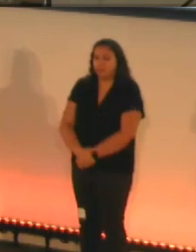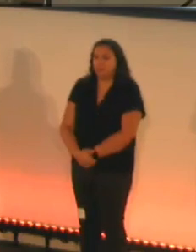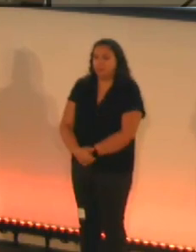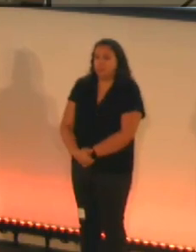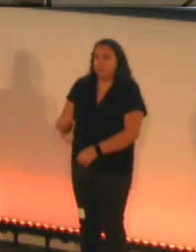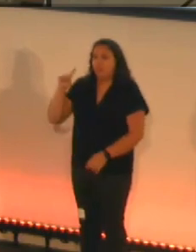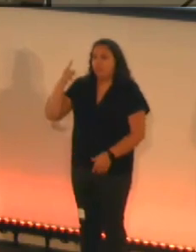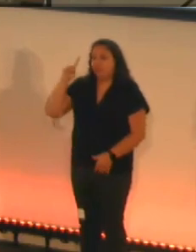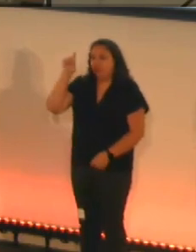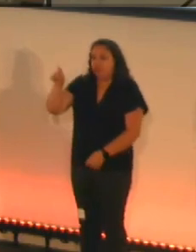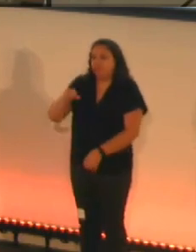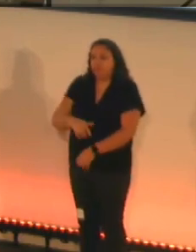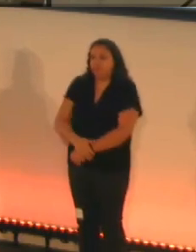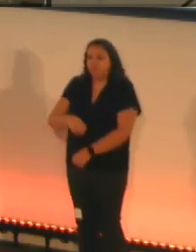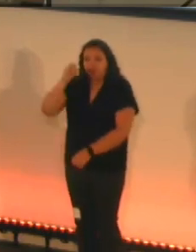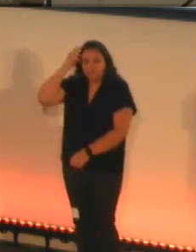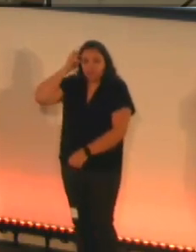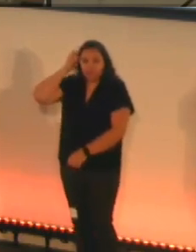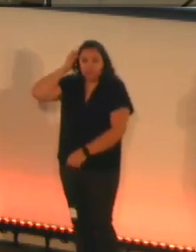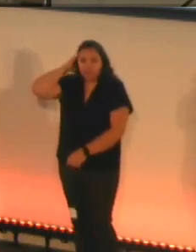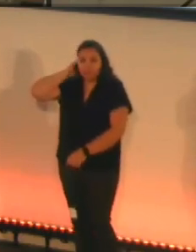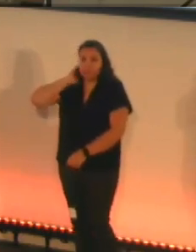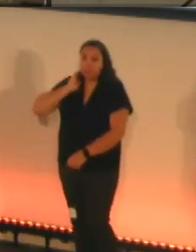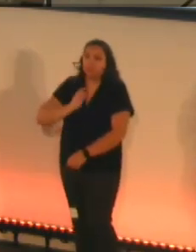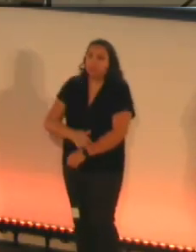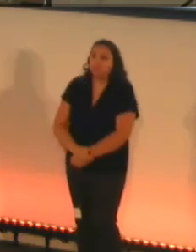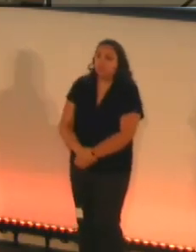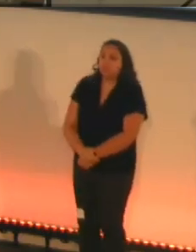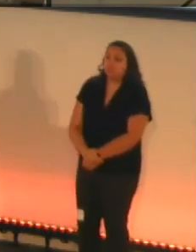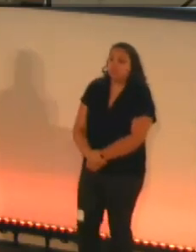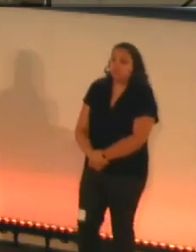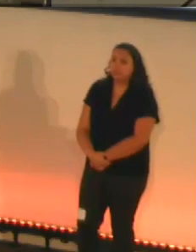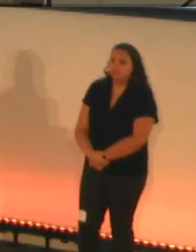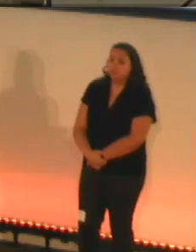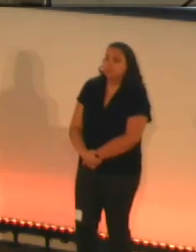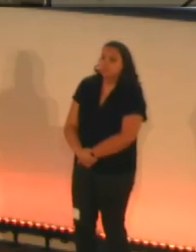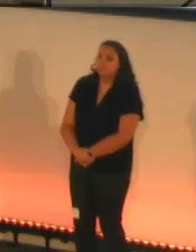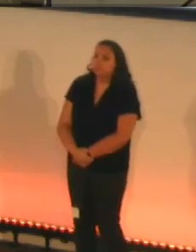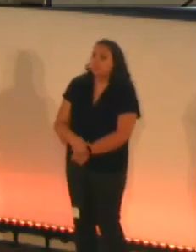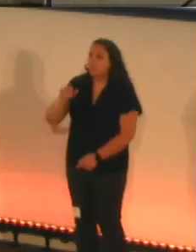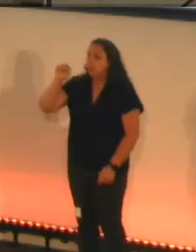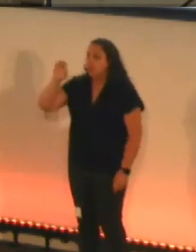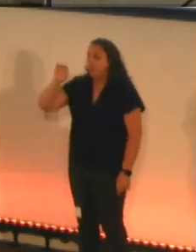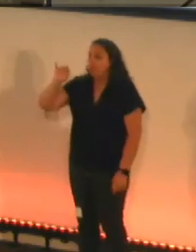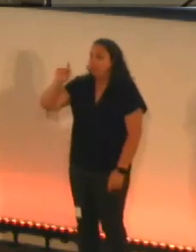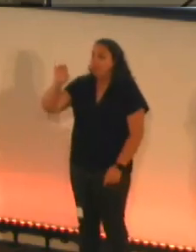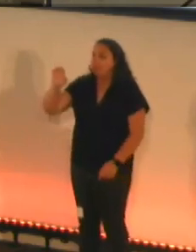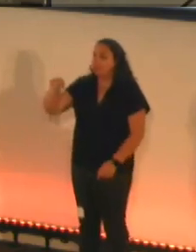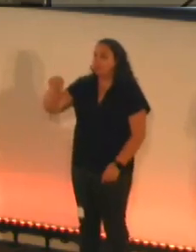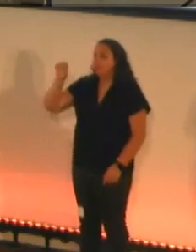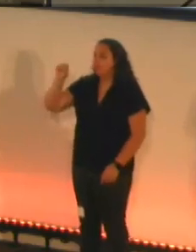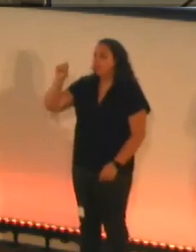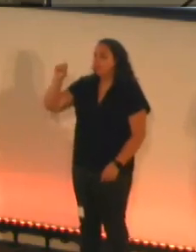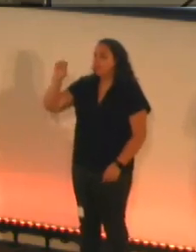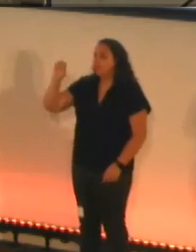First one was, did the from Abigail Stengel, hope I'm pronouncing